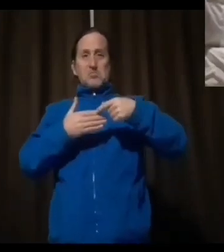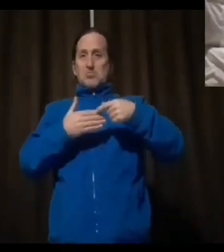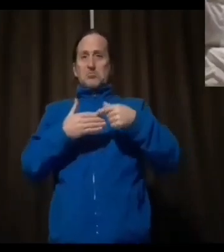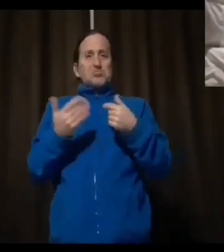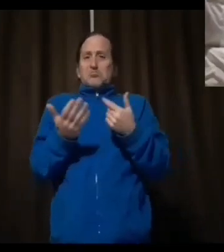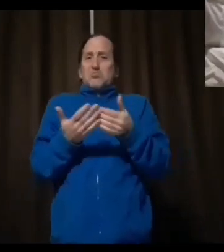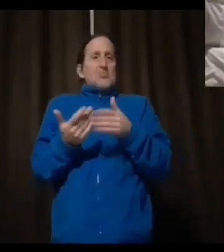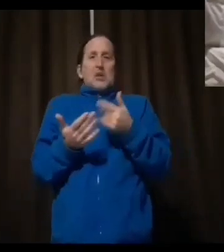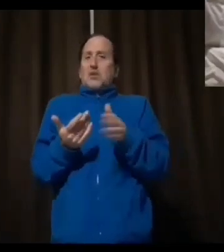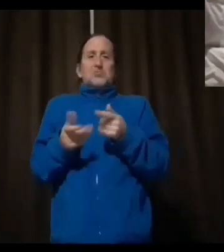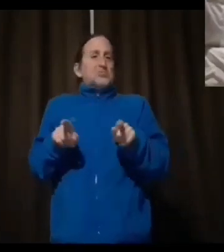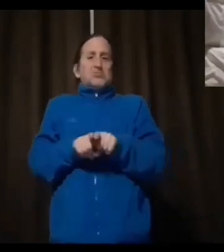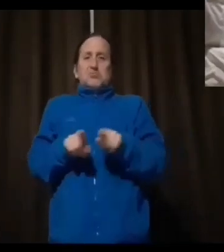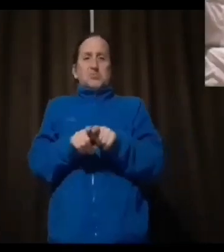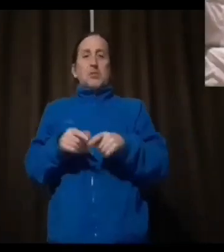roughly the same.